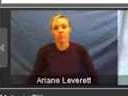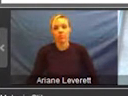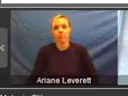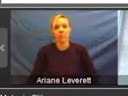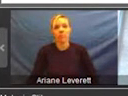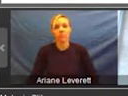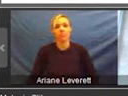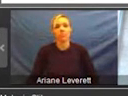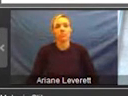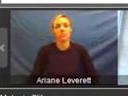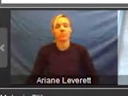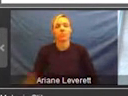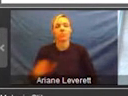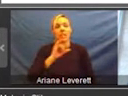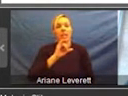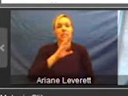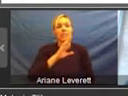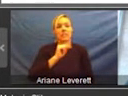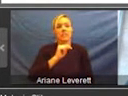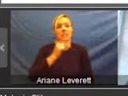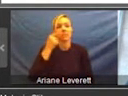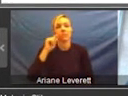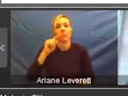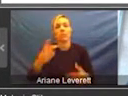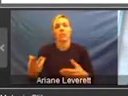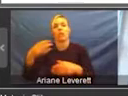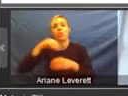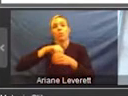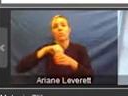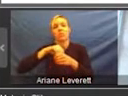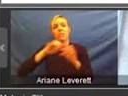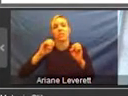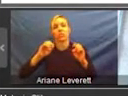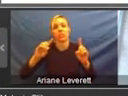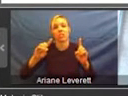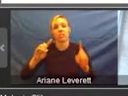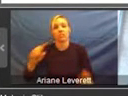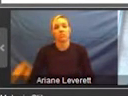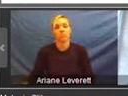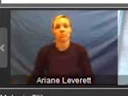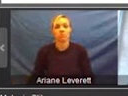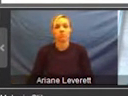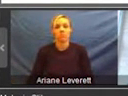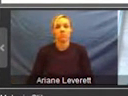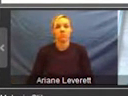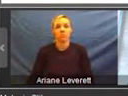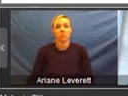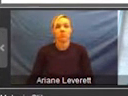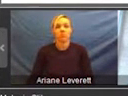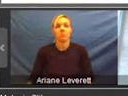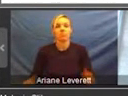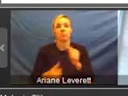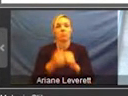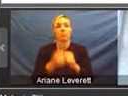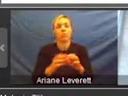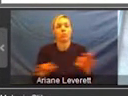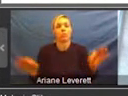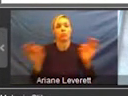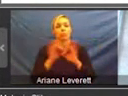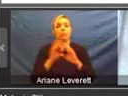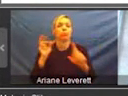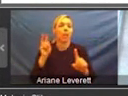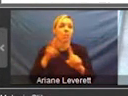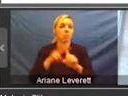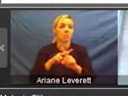Inclusive education. The most relevant contemporary approach for ICT